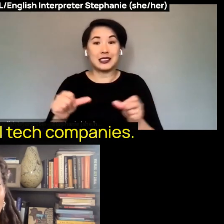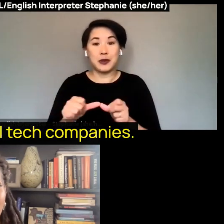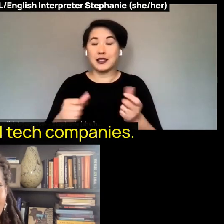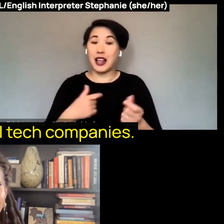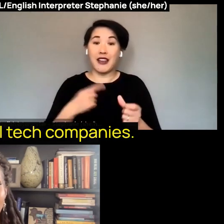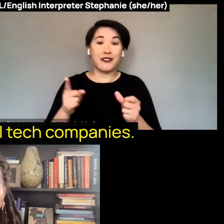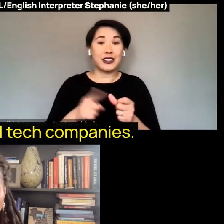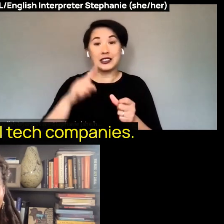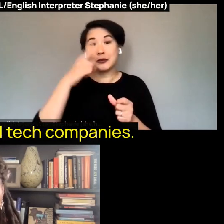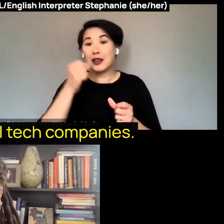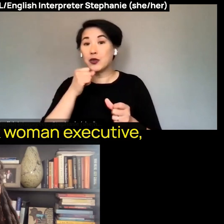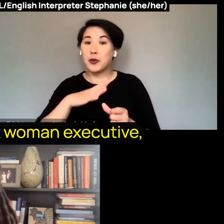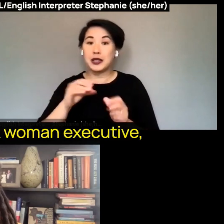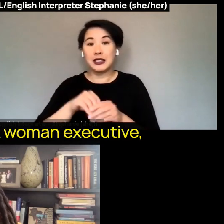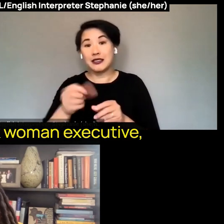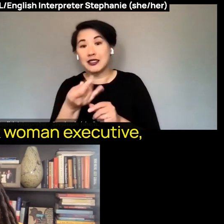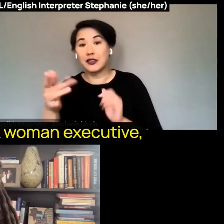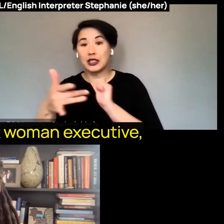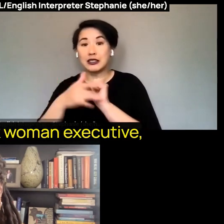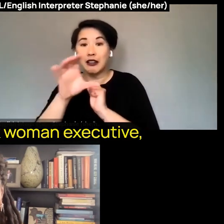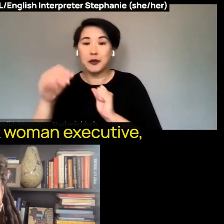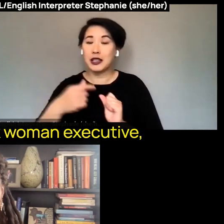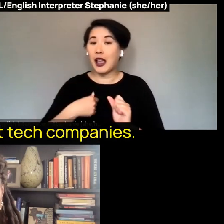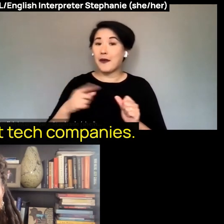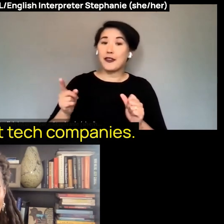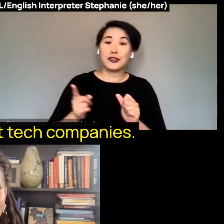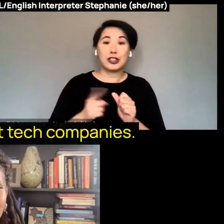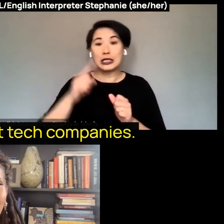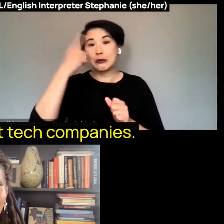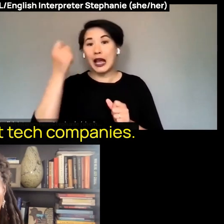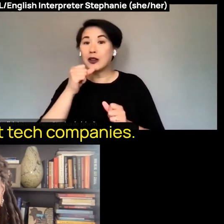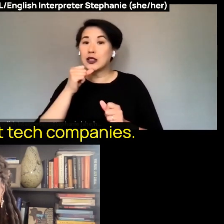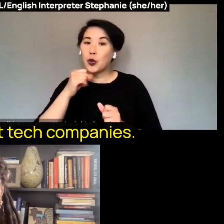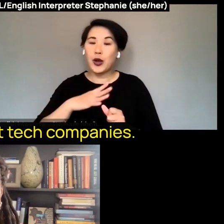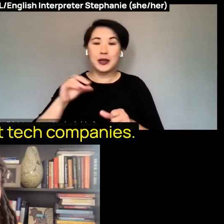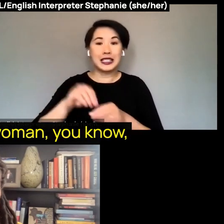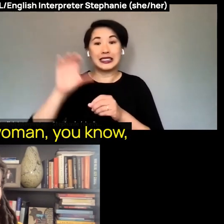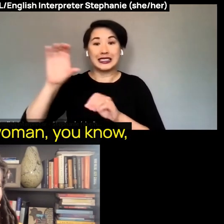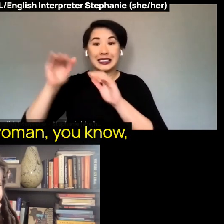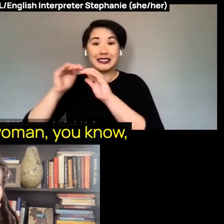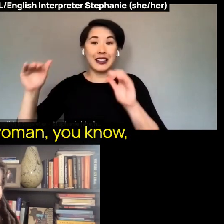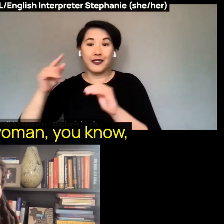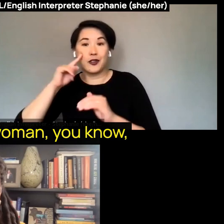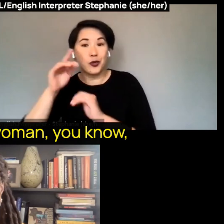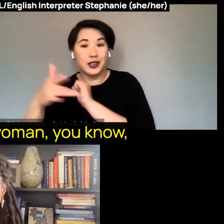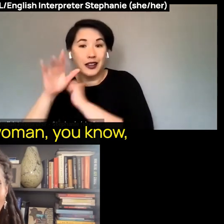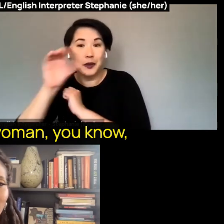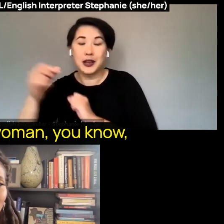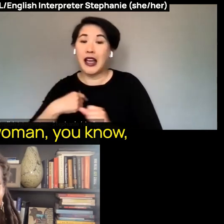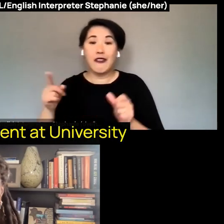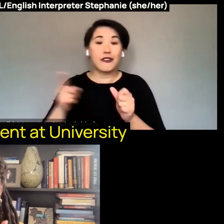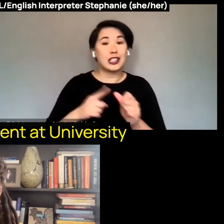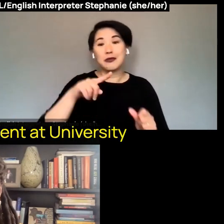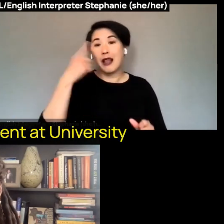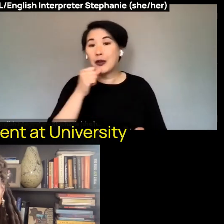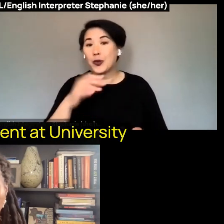tech company, several tech companies. I've been the first Black woman executive, a C-suite executive at tech companies. I've been first Black woman, you